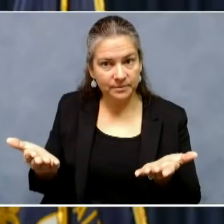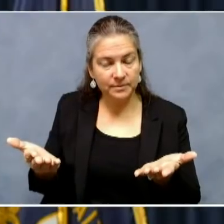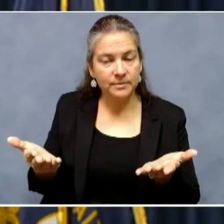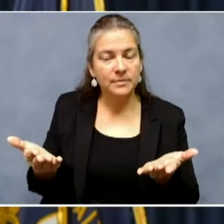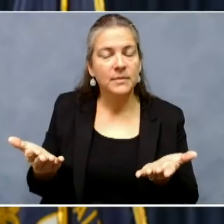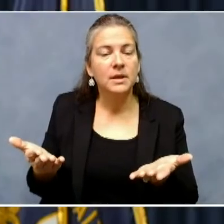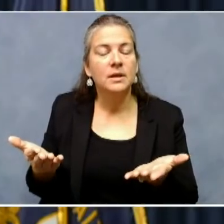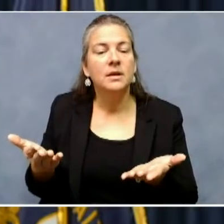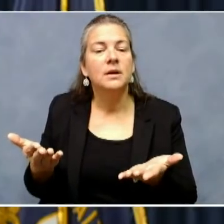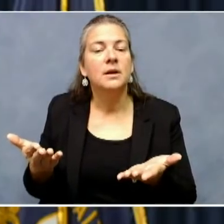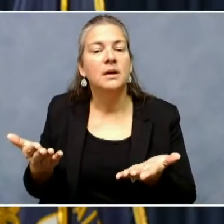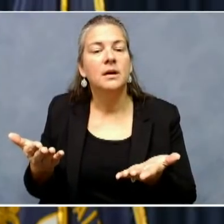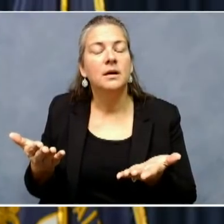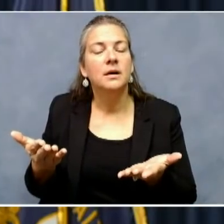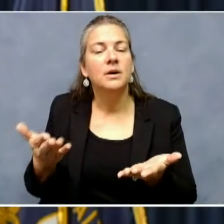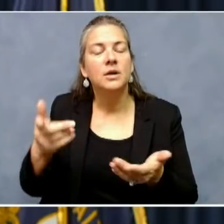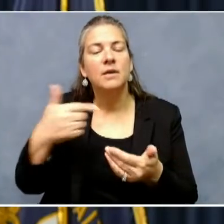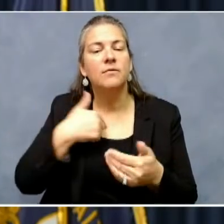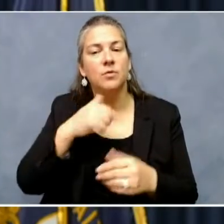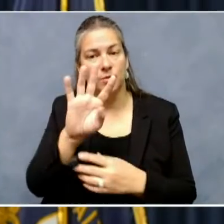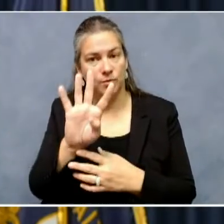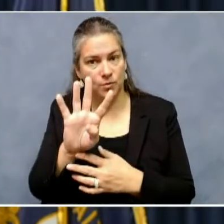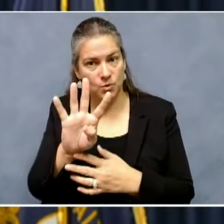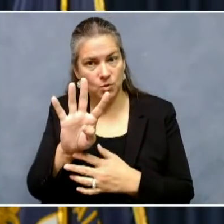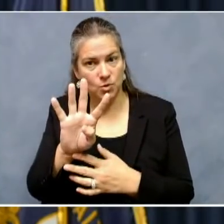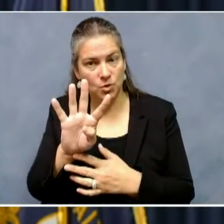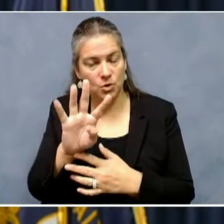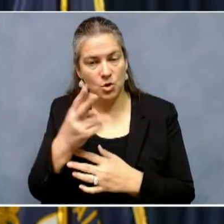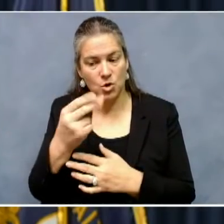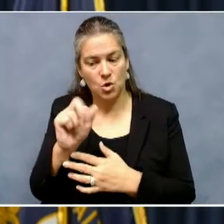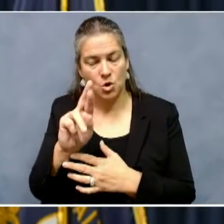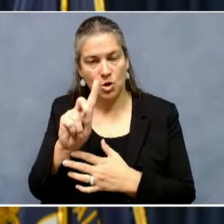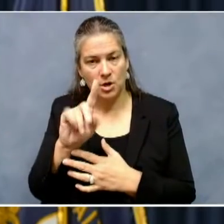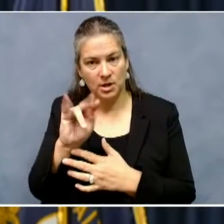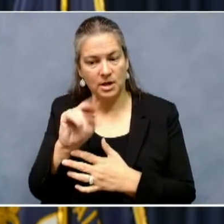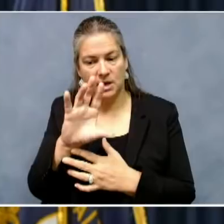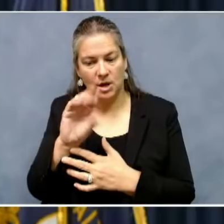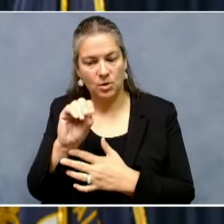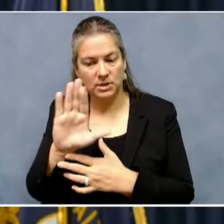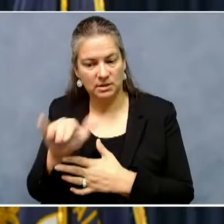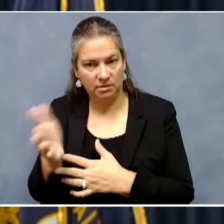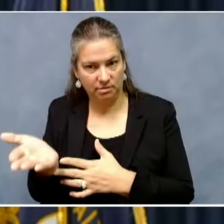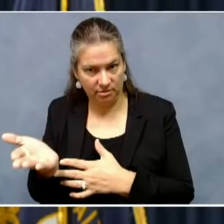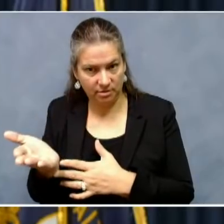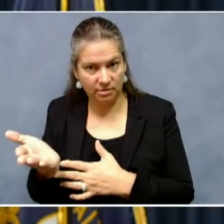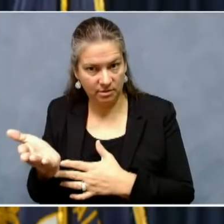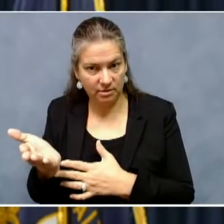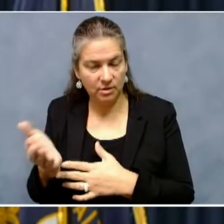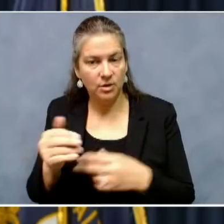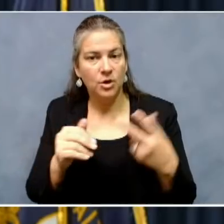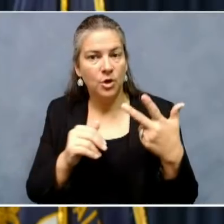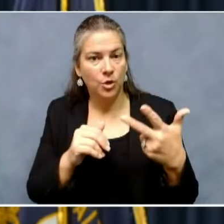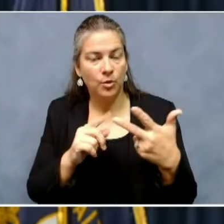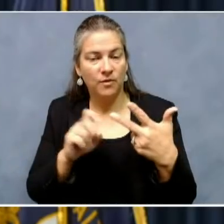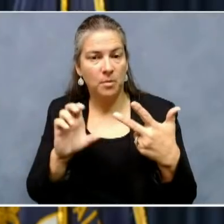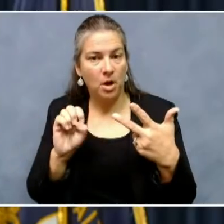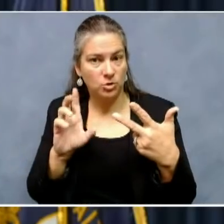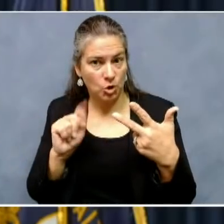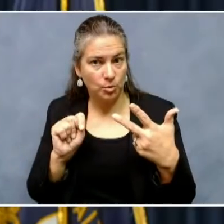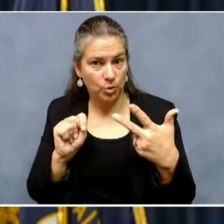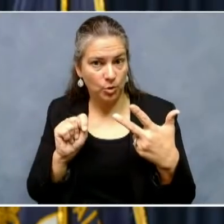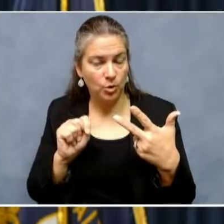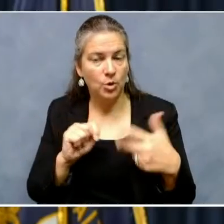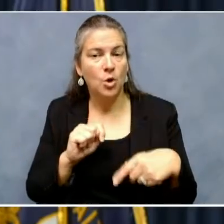included 4 Hardin County deaths, 3 from October, 1 from